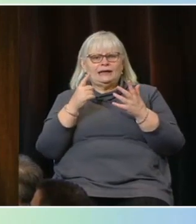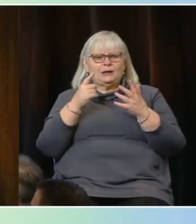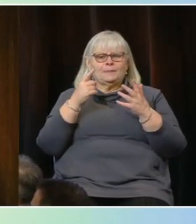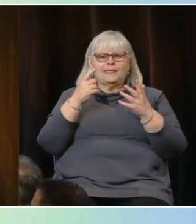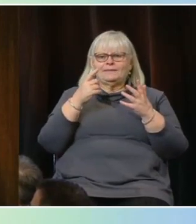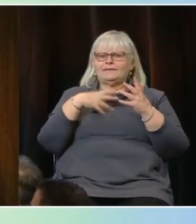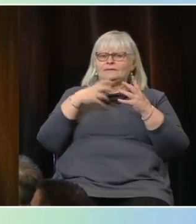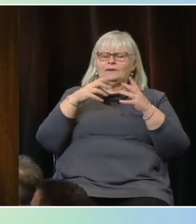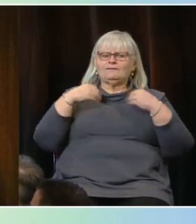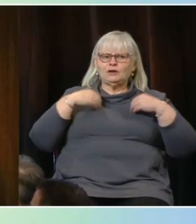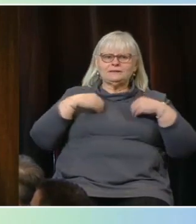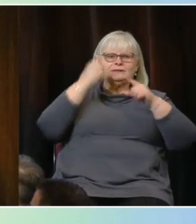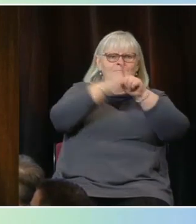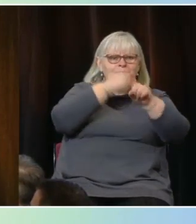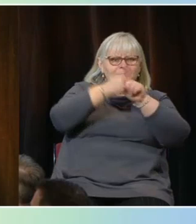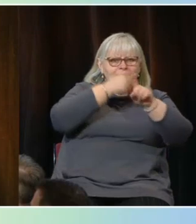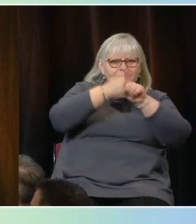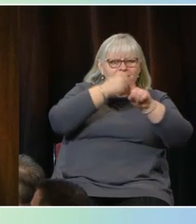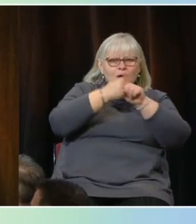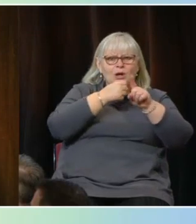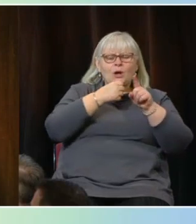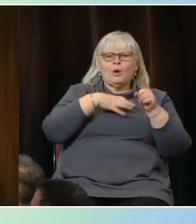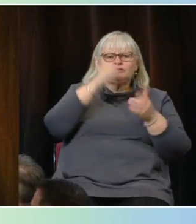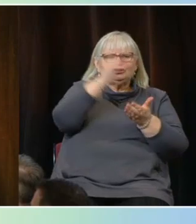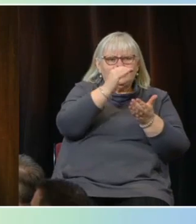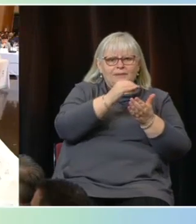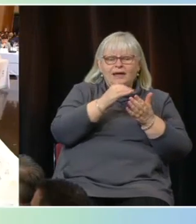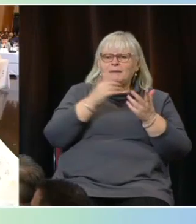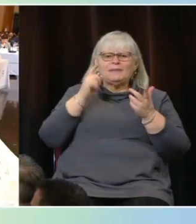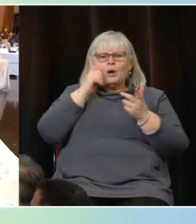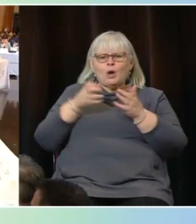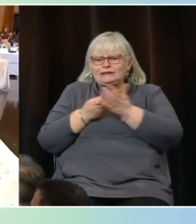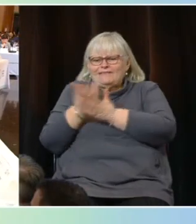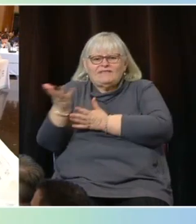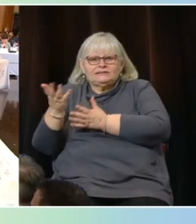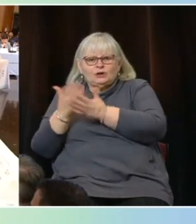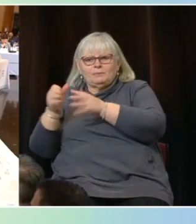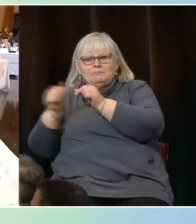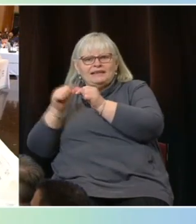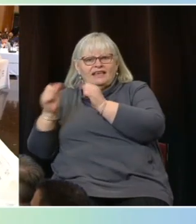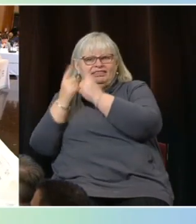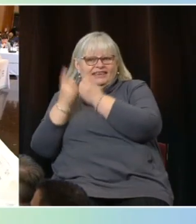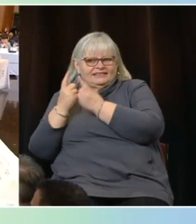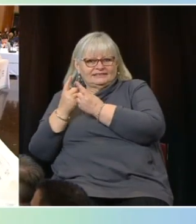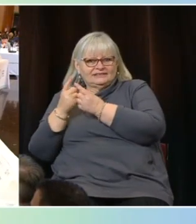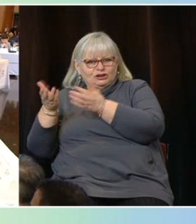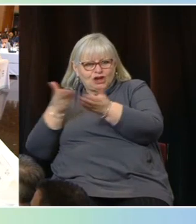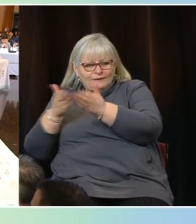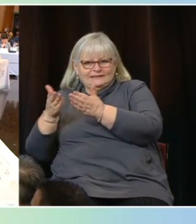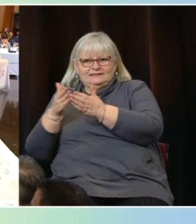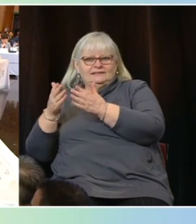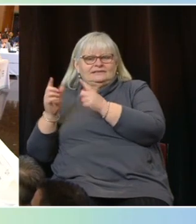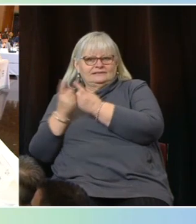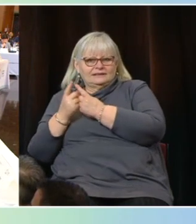policy makers than from investing in better products and services our 2018 report who's in the room suggested this is a real